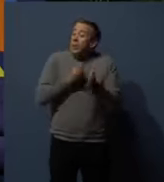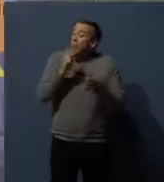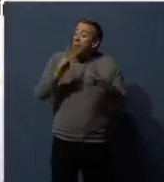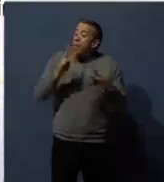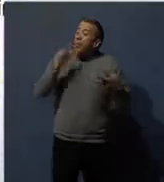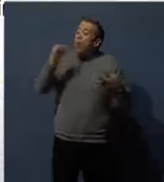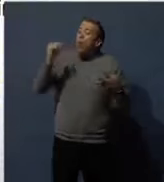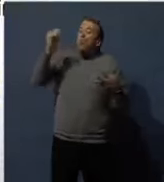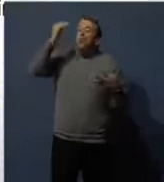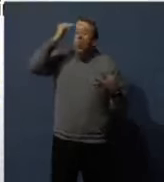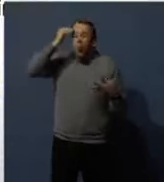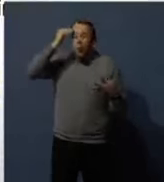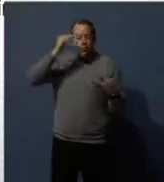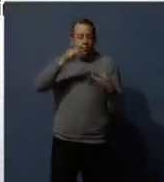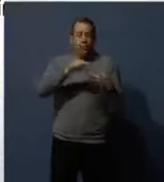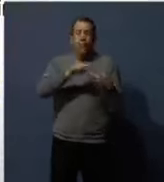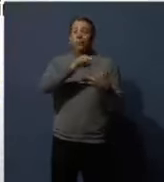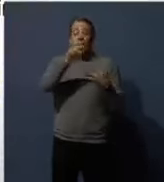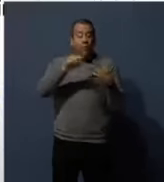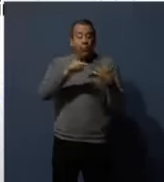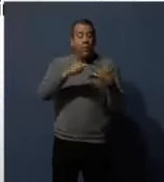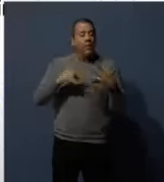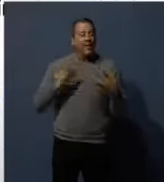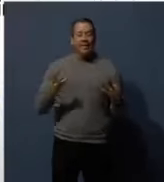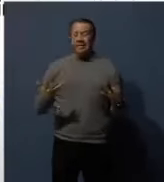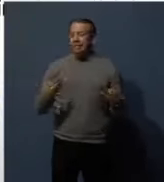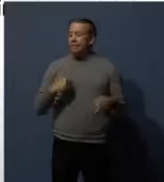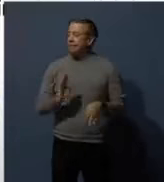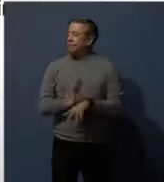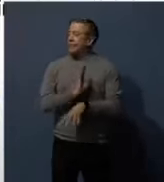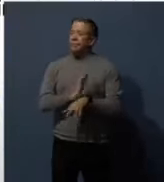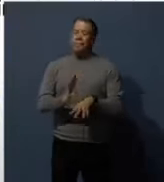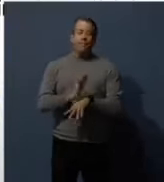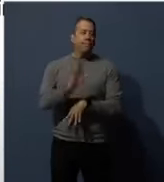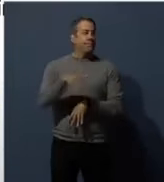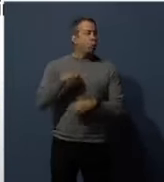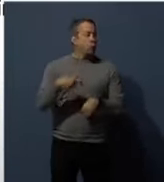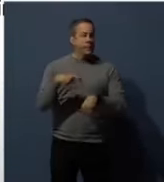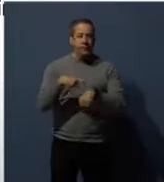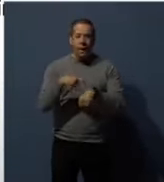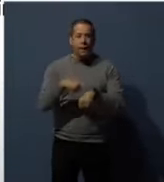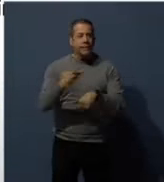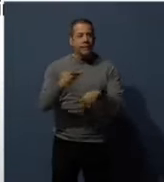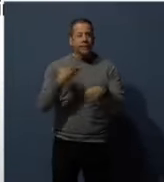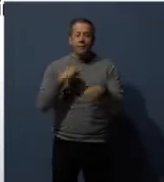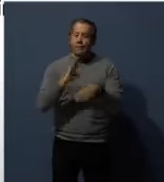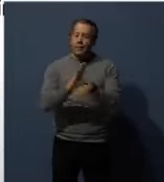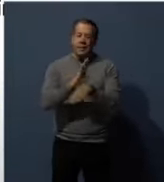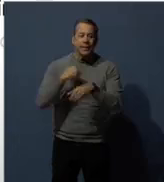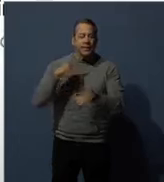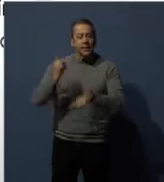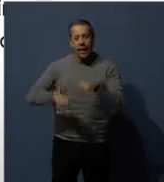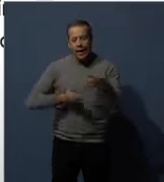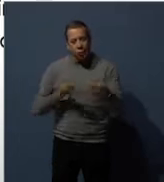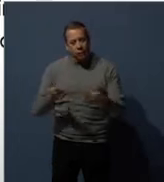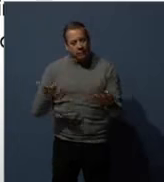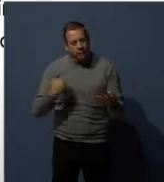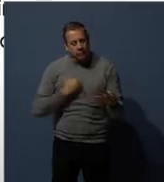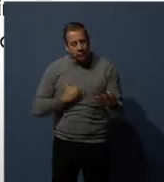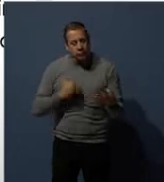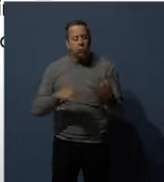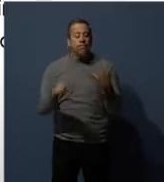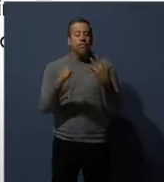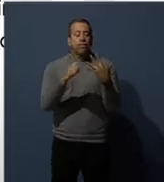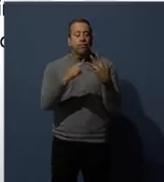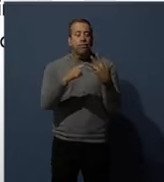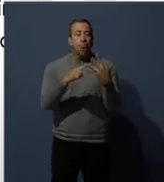need. Sometimes they don't feel like they have time. You ever heard that one? I just got so much going on, I don't have time to serve. Third is they